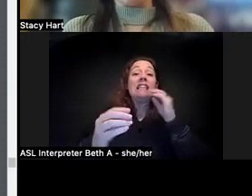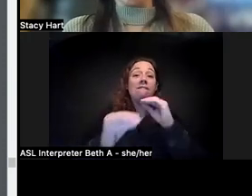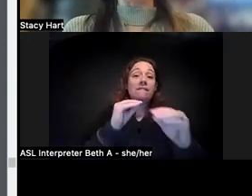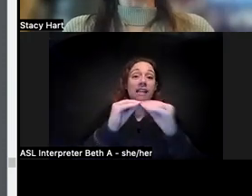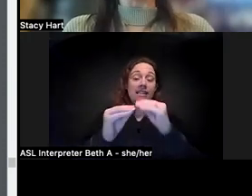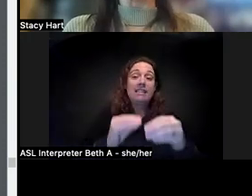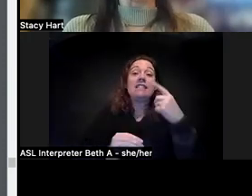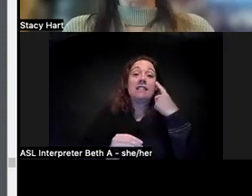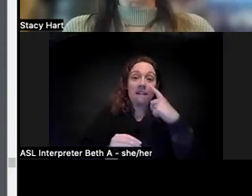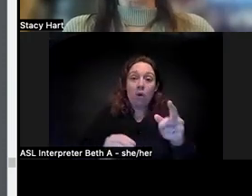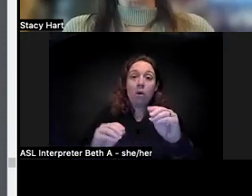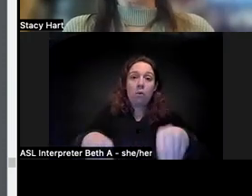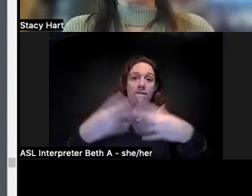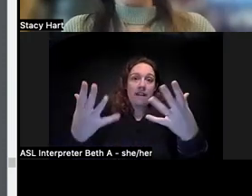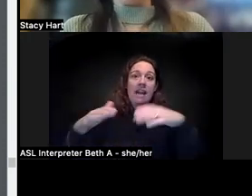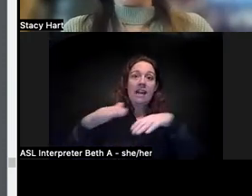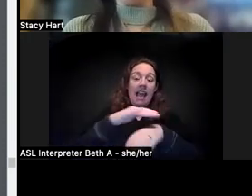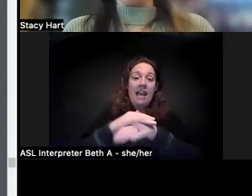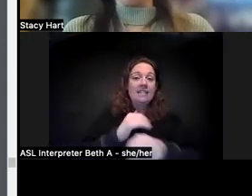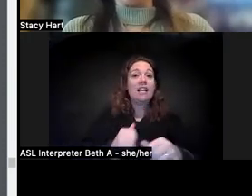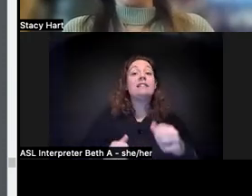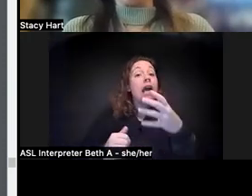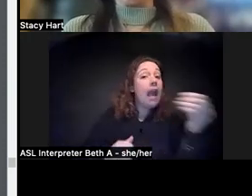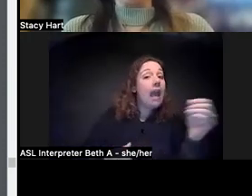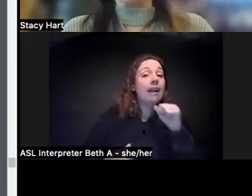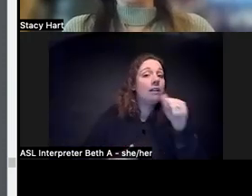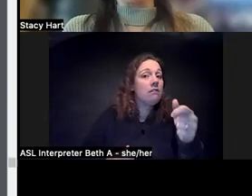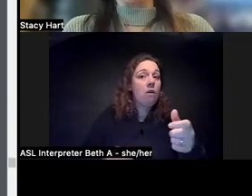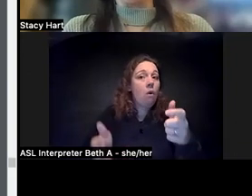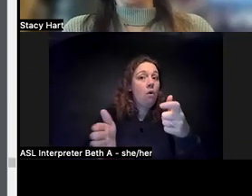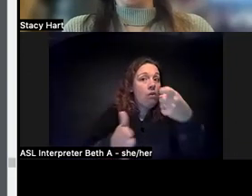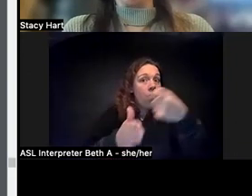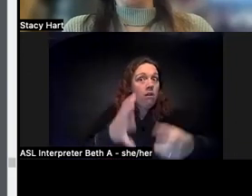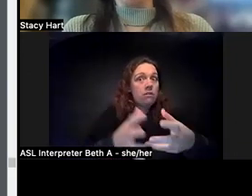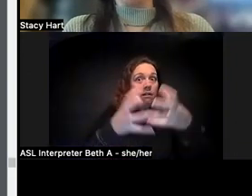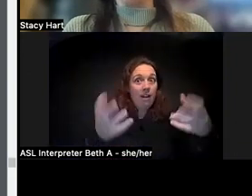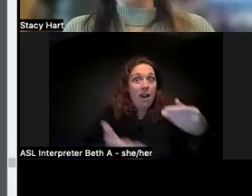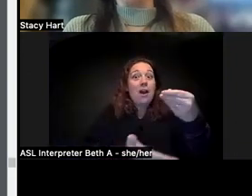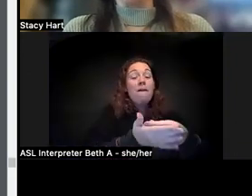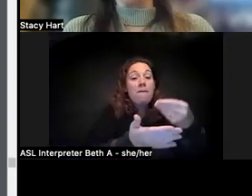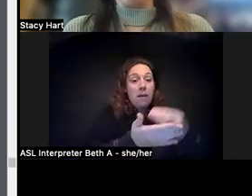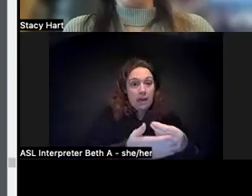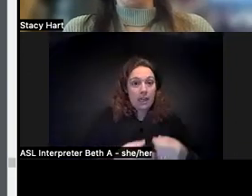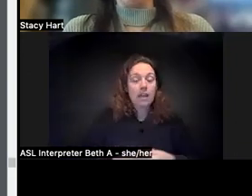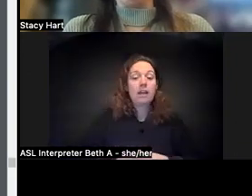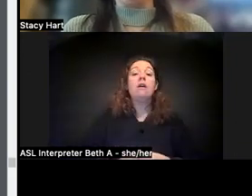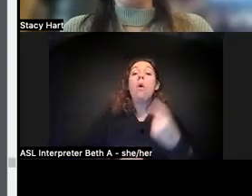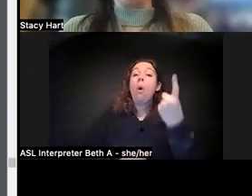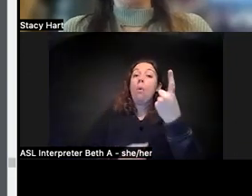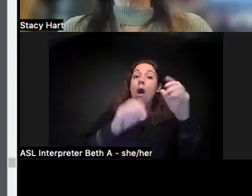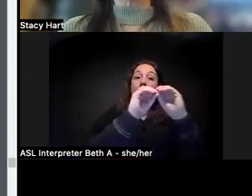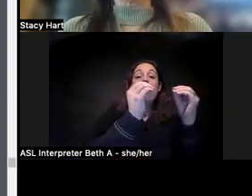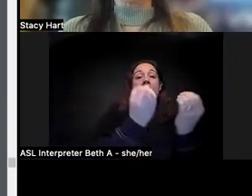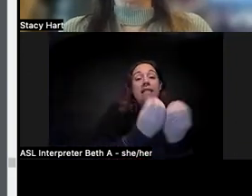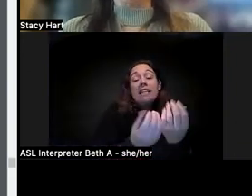money. And that's dependent on your budget. What's affordable for one organization may not be